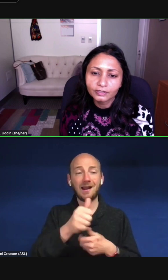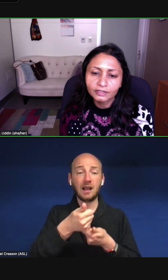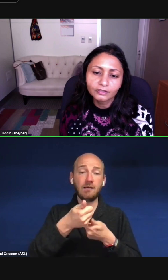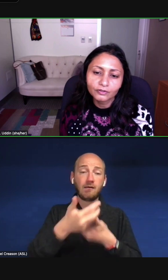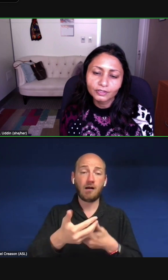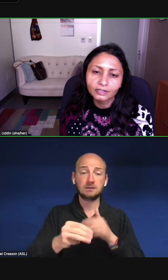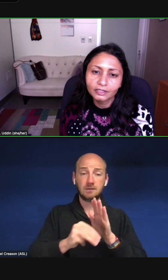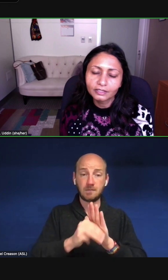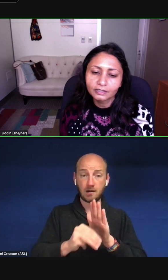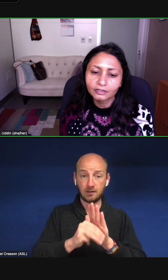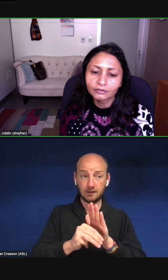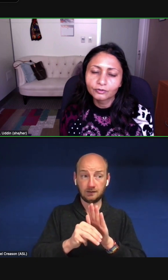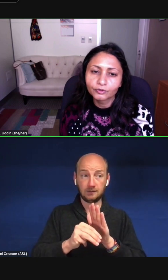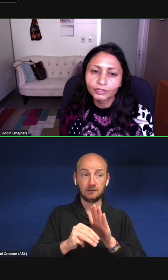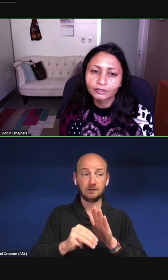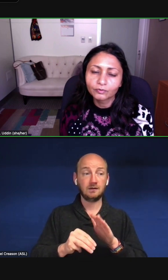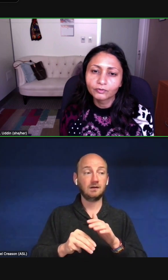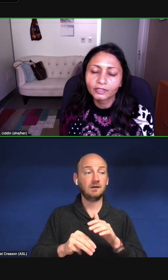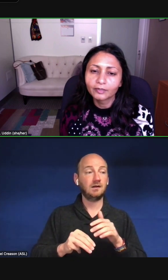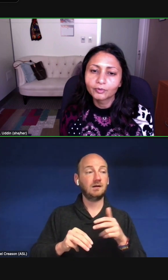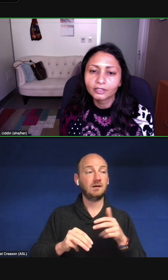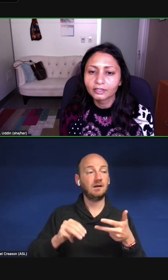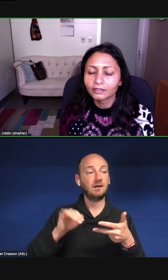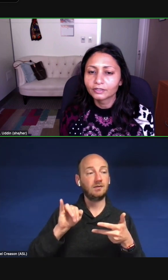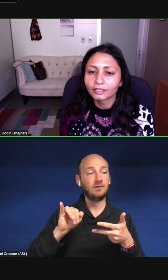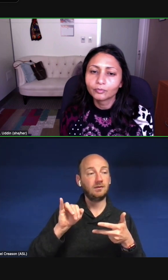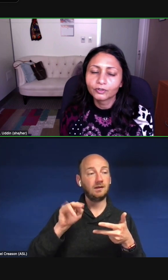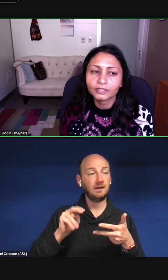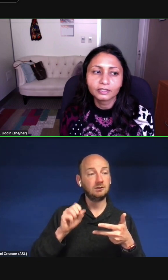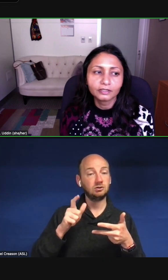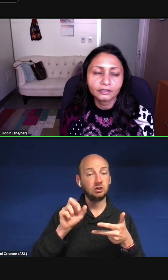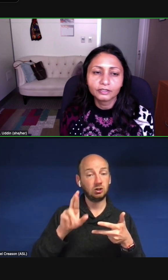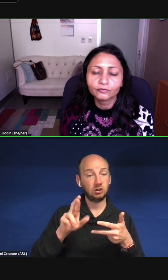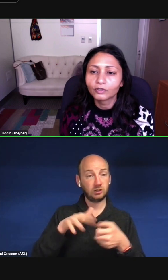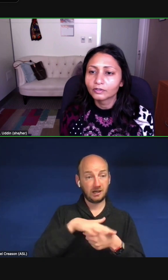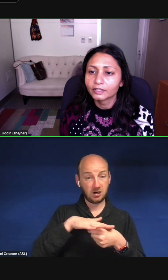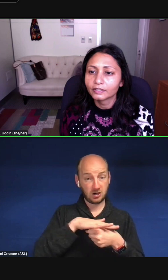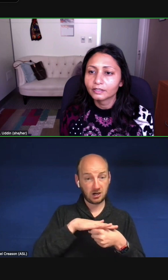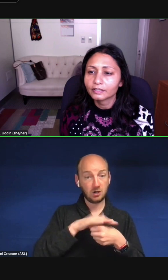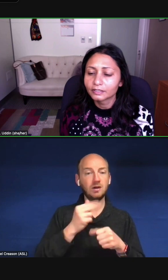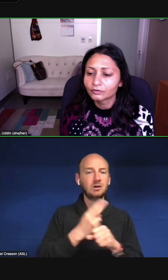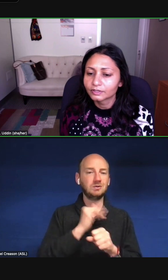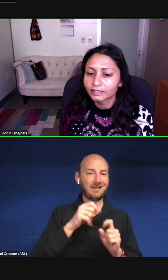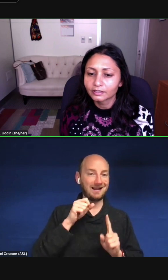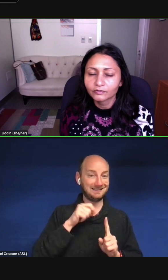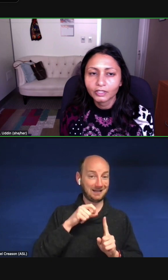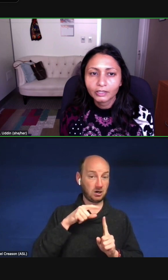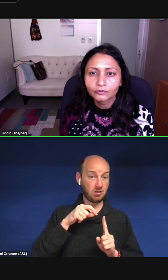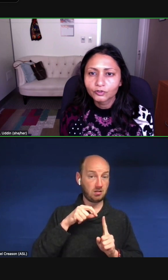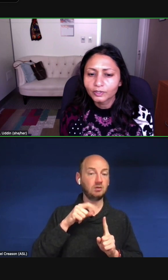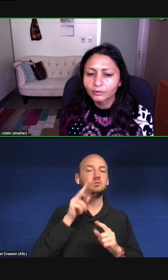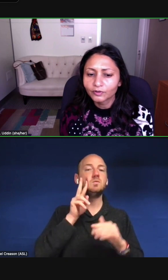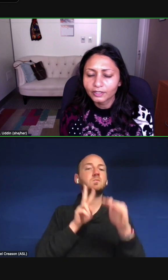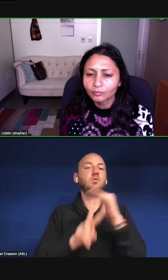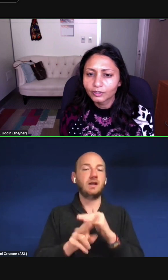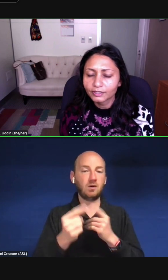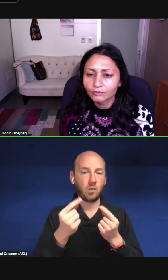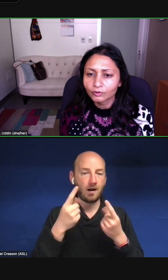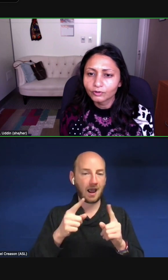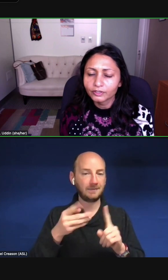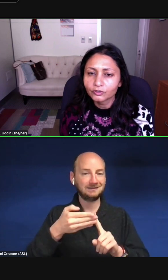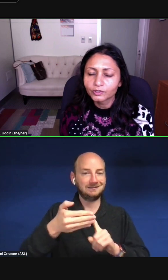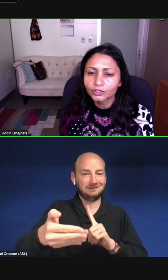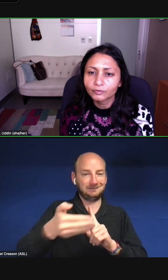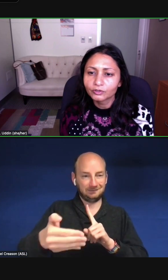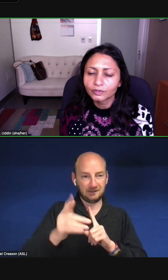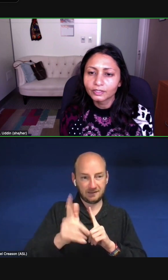use the signals in the insula to predict what will happen at later time points in the default and the central executive, which is why we think it plays